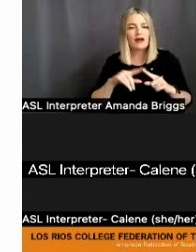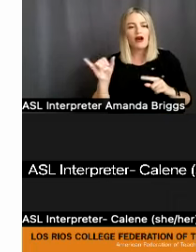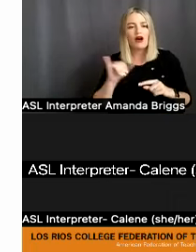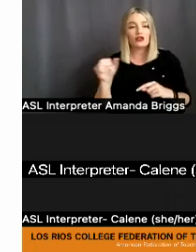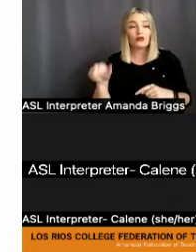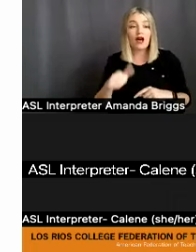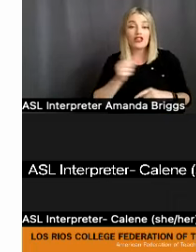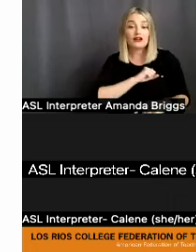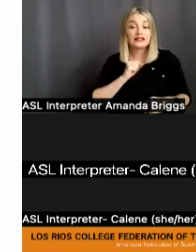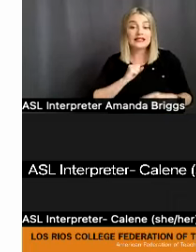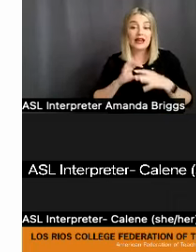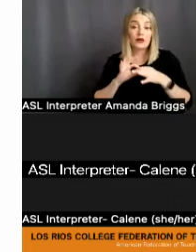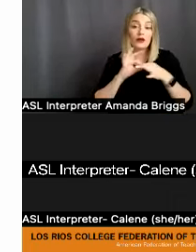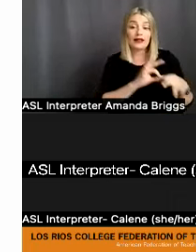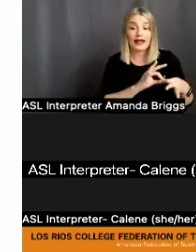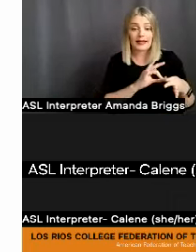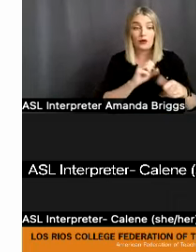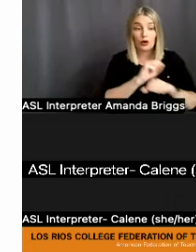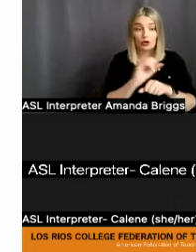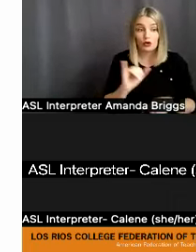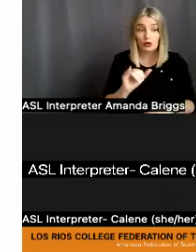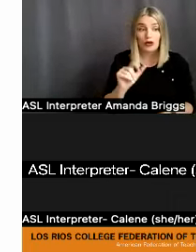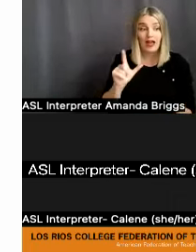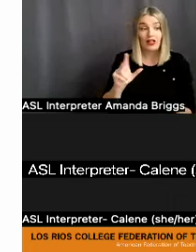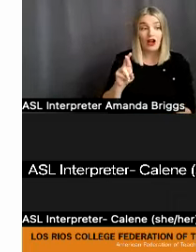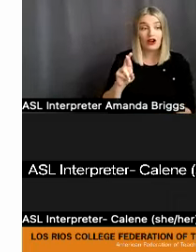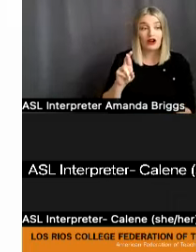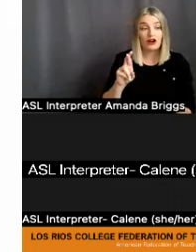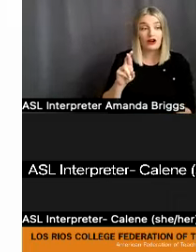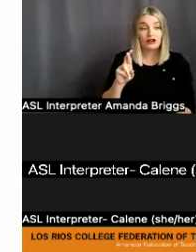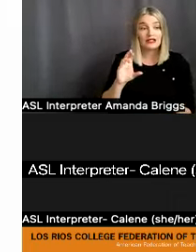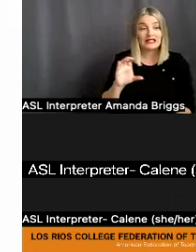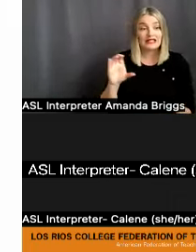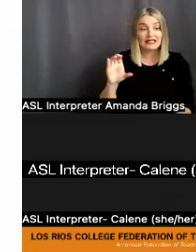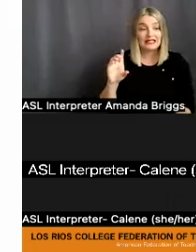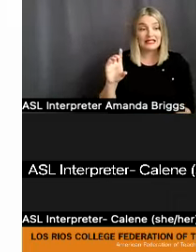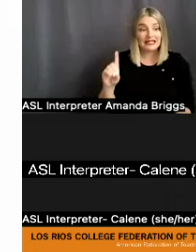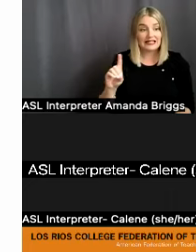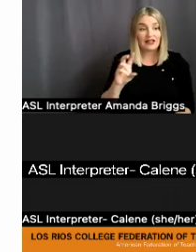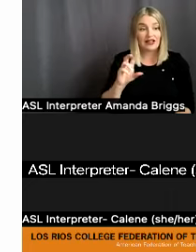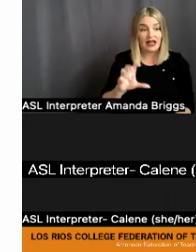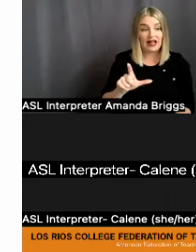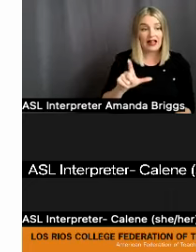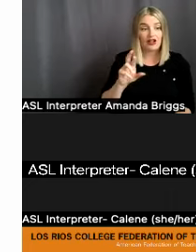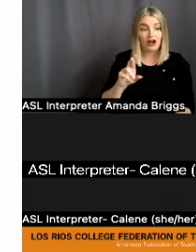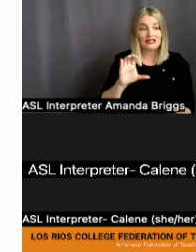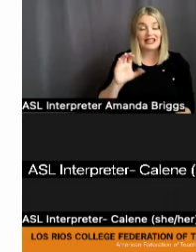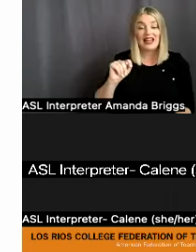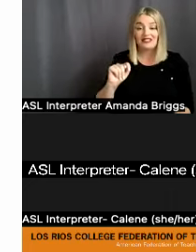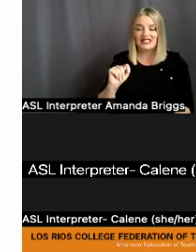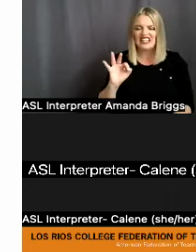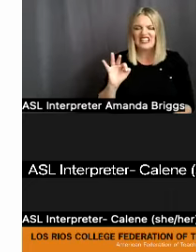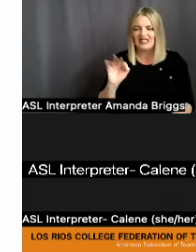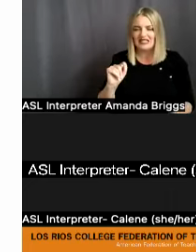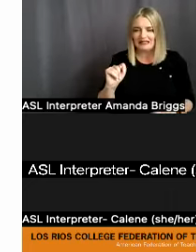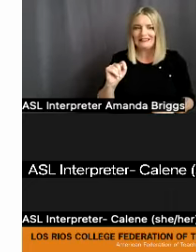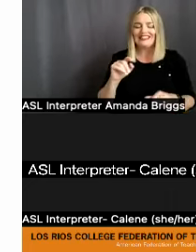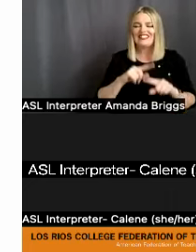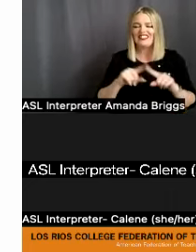other Senate-related work. And LRCFT and LRCCD are still working to develop specific number of hours per semester per